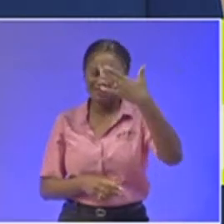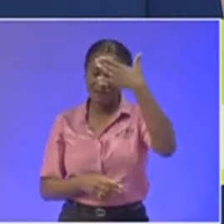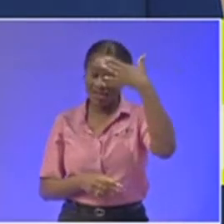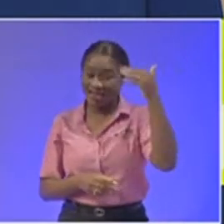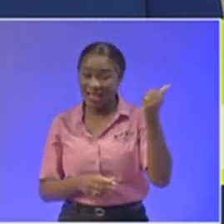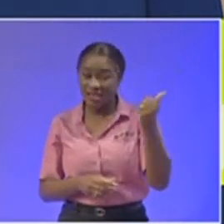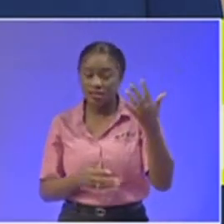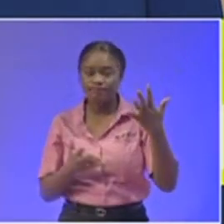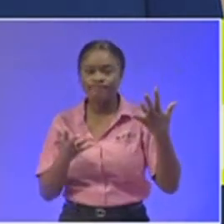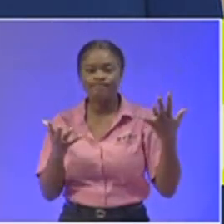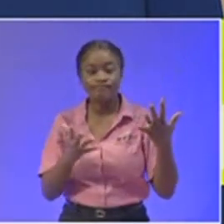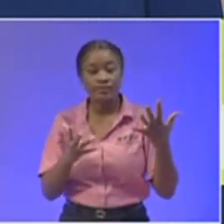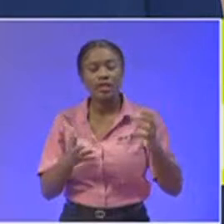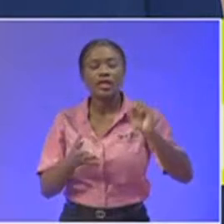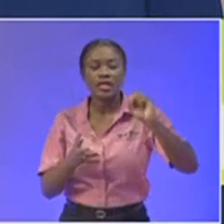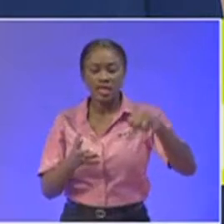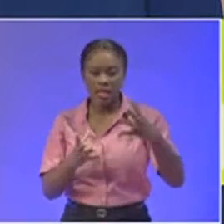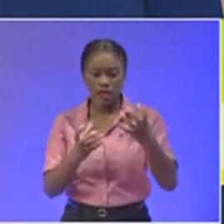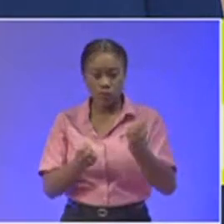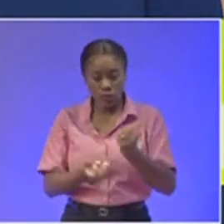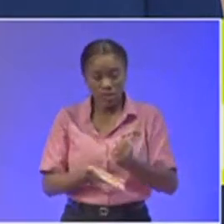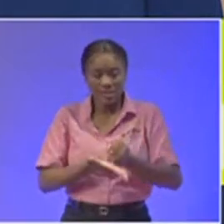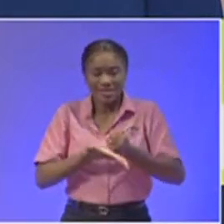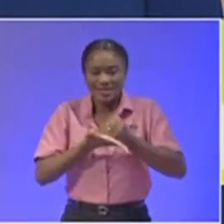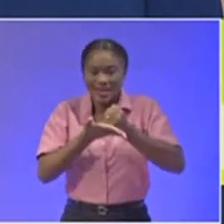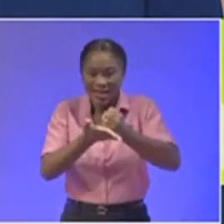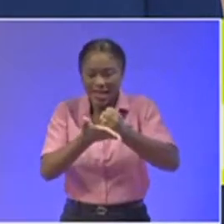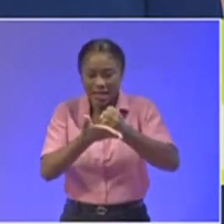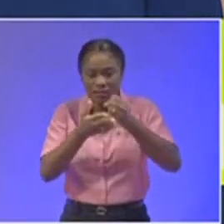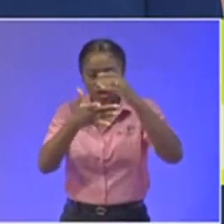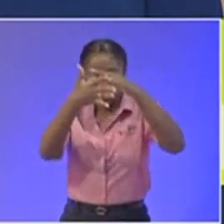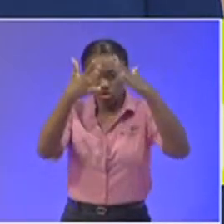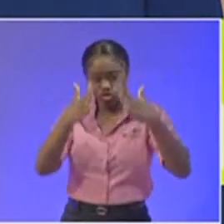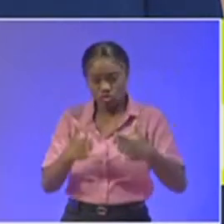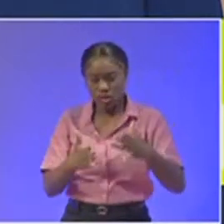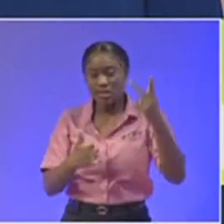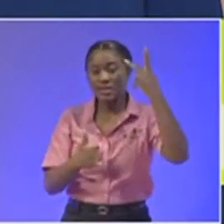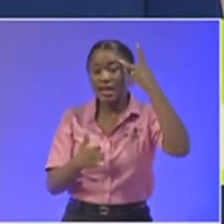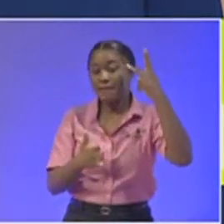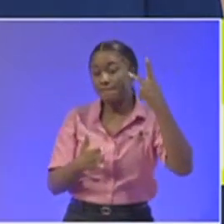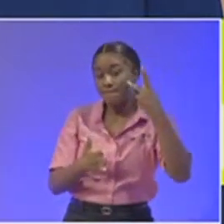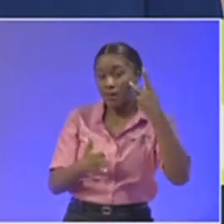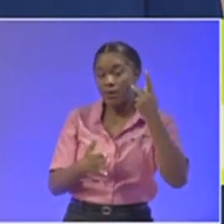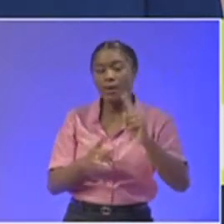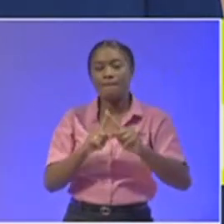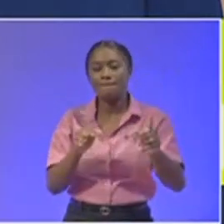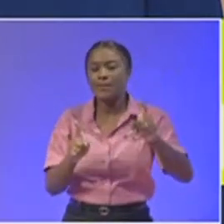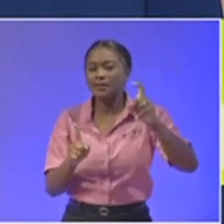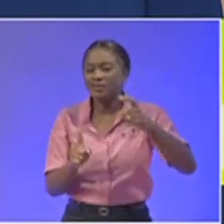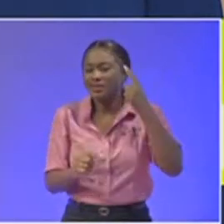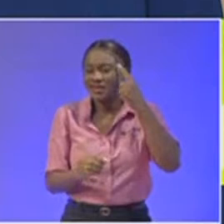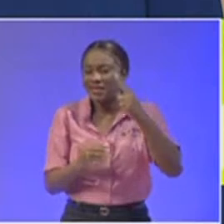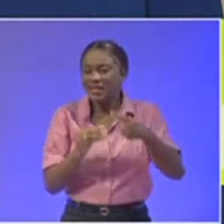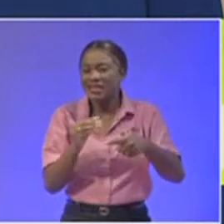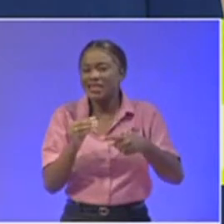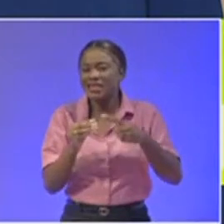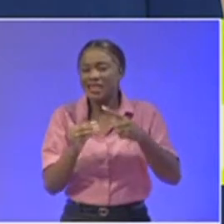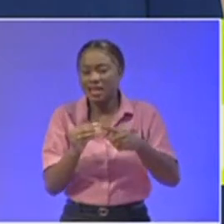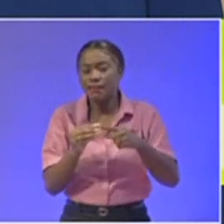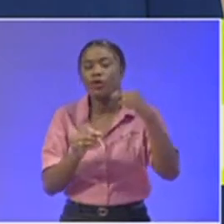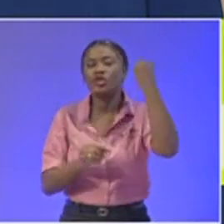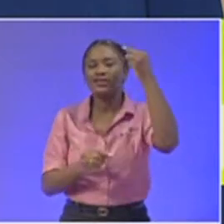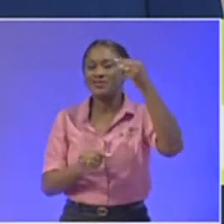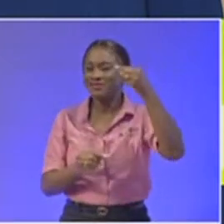seeking to offer intervention to students, parents, etc., and we're building that into the policy, that we must also recognize the role of the